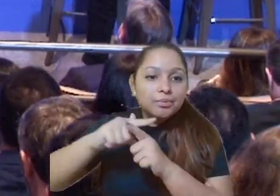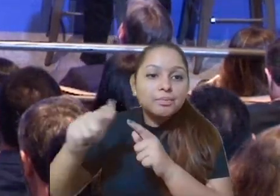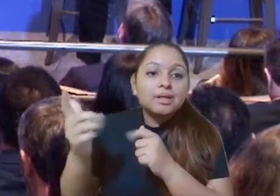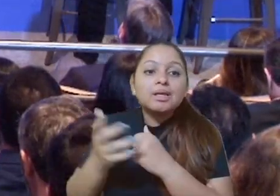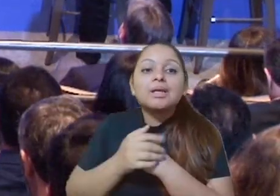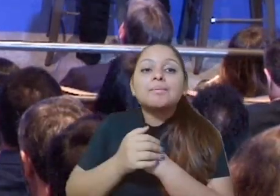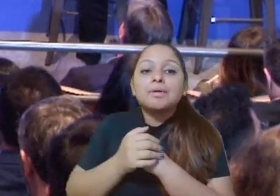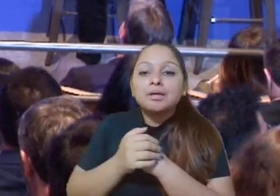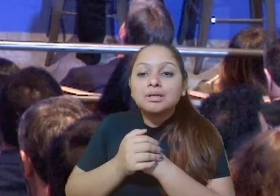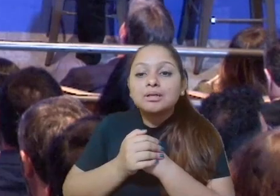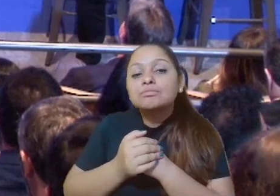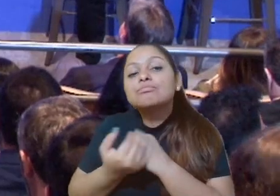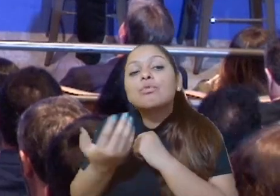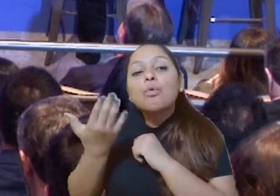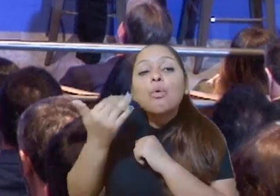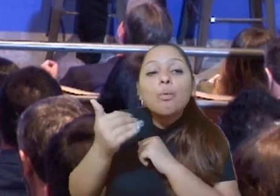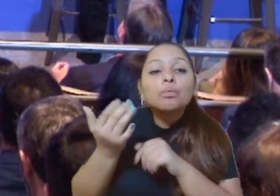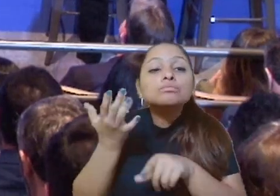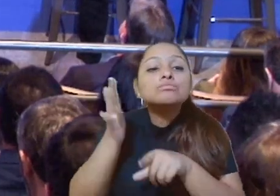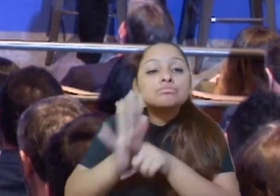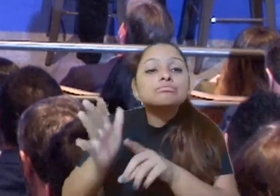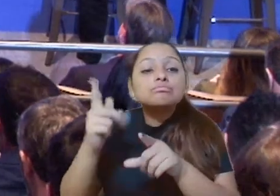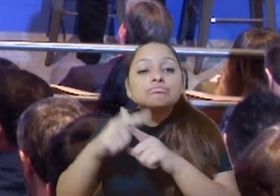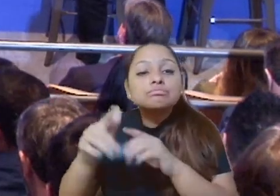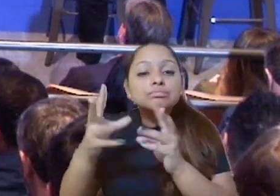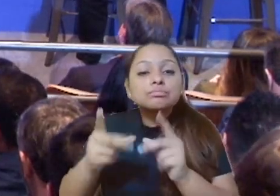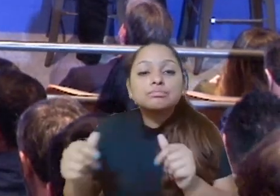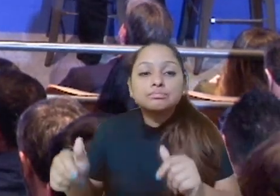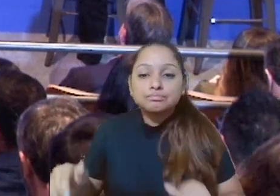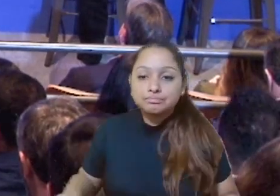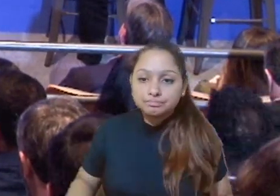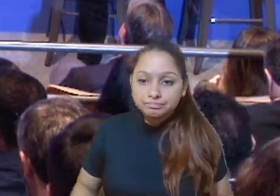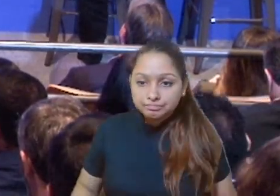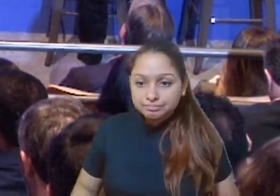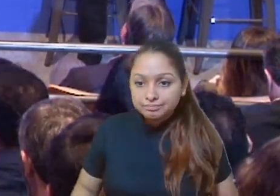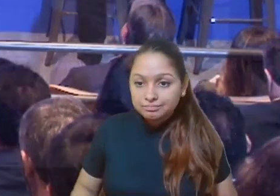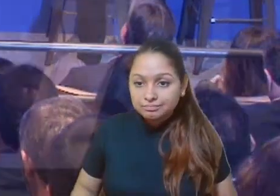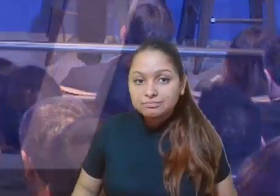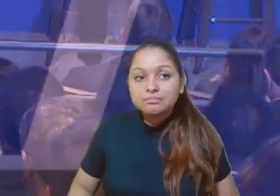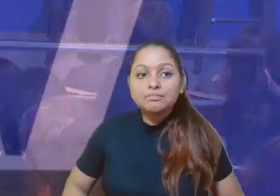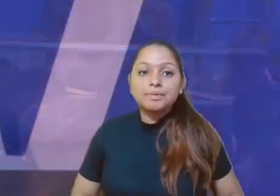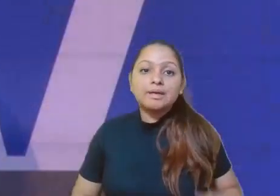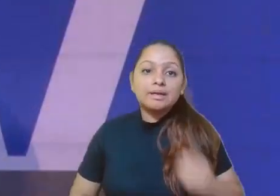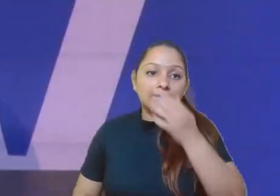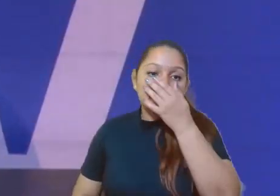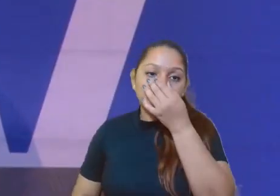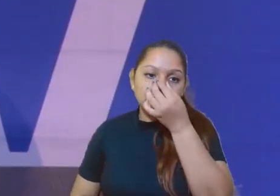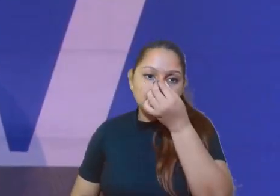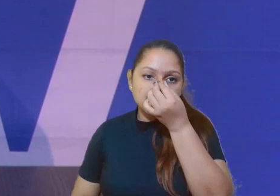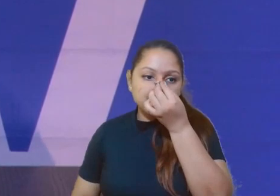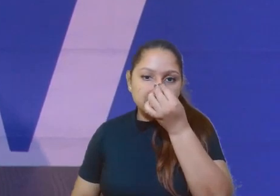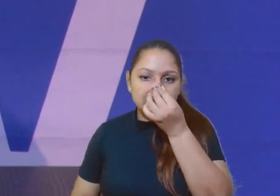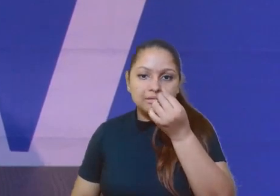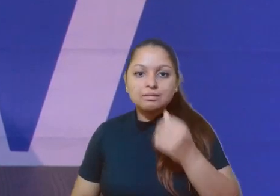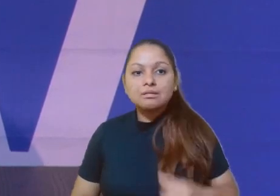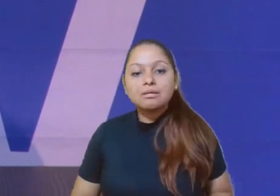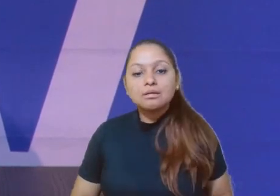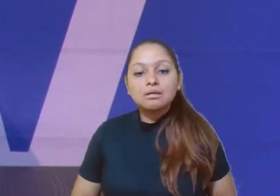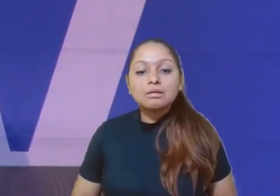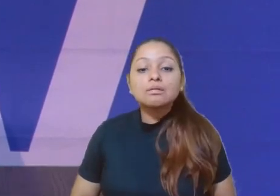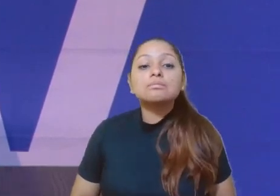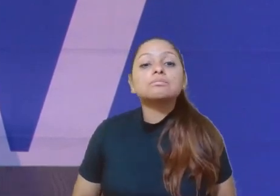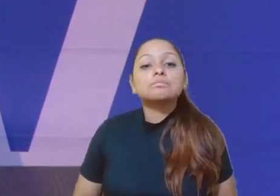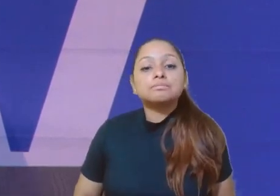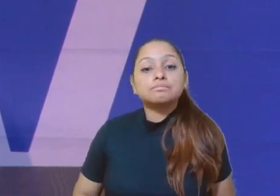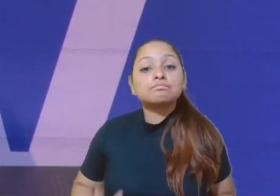Of course, I think that one of the goals of this channel, I think that we are going to discuss more about this. We're going to